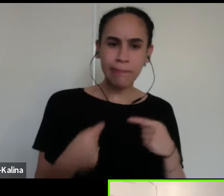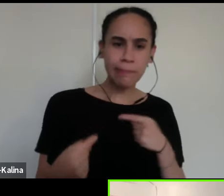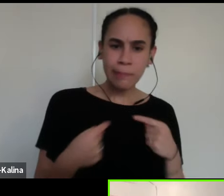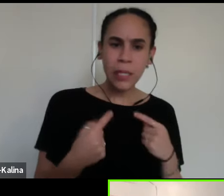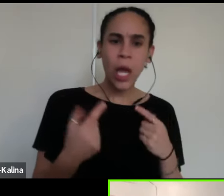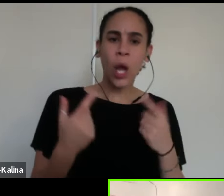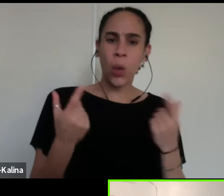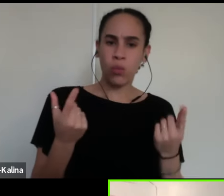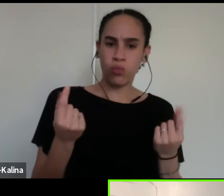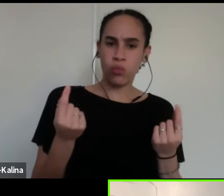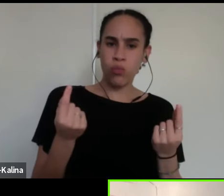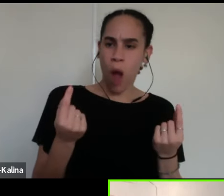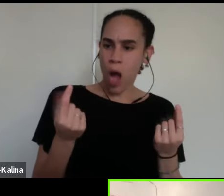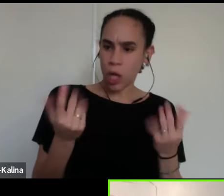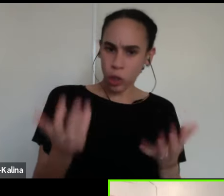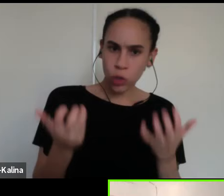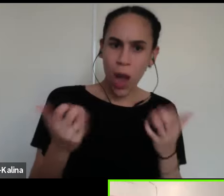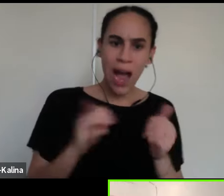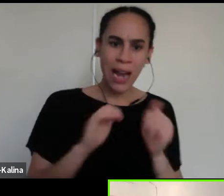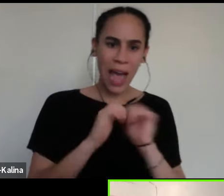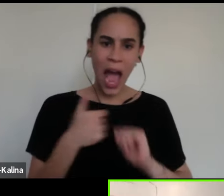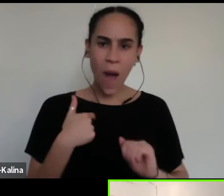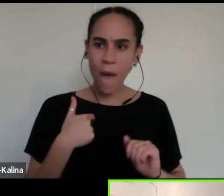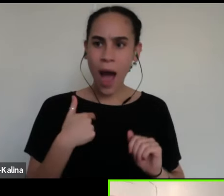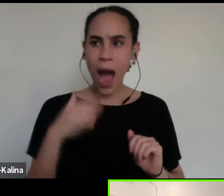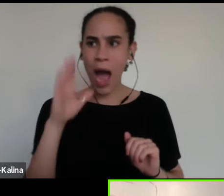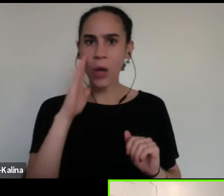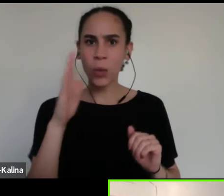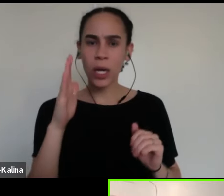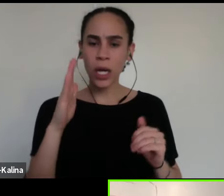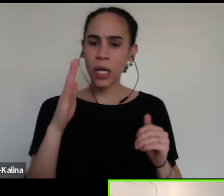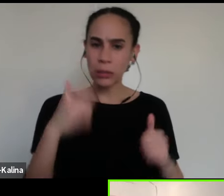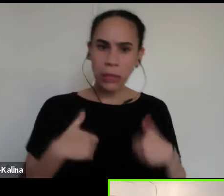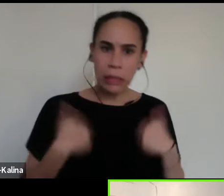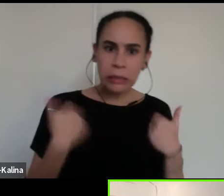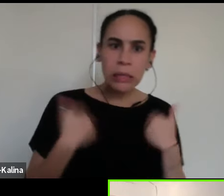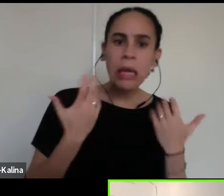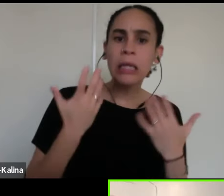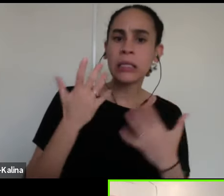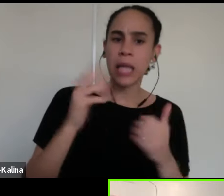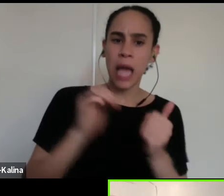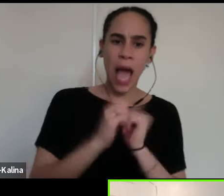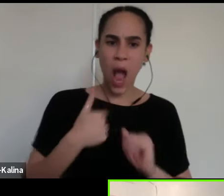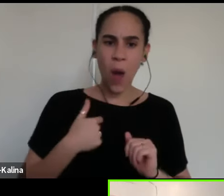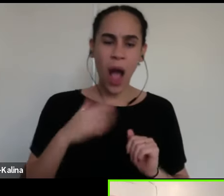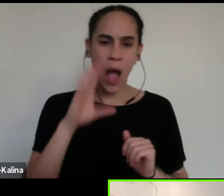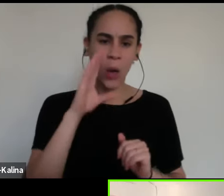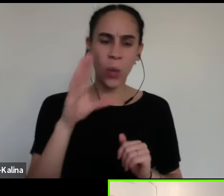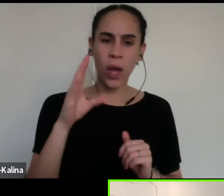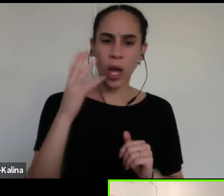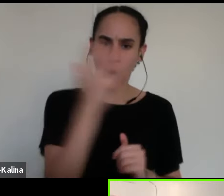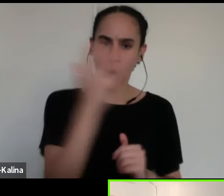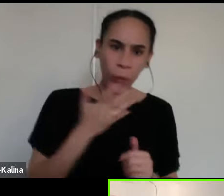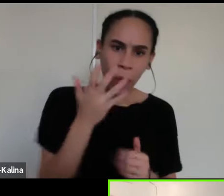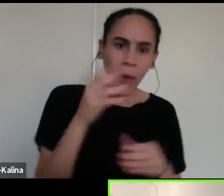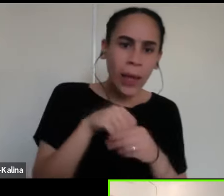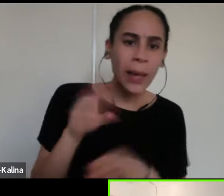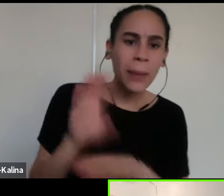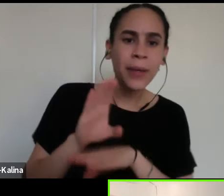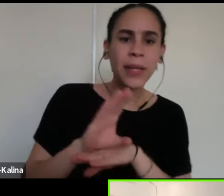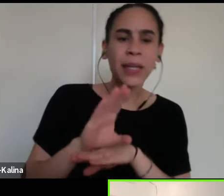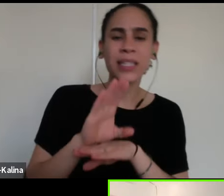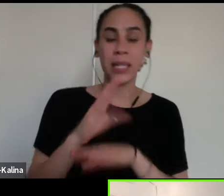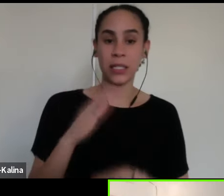you want to exist with the sort of forces of business. You can spend all of your time doing that. And Jake,